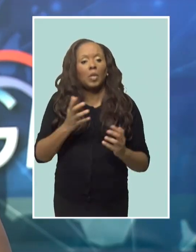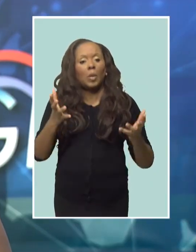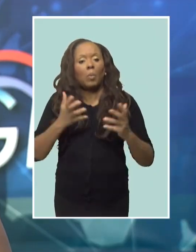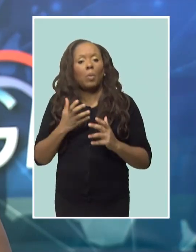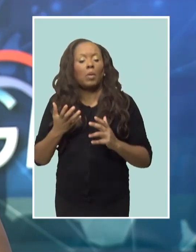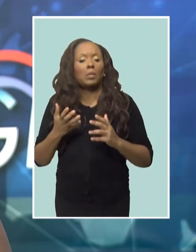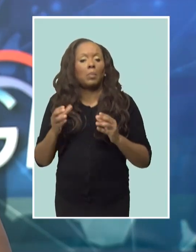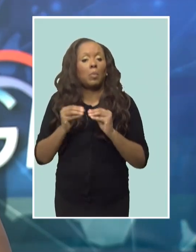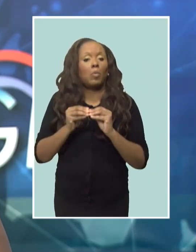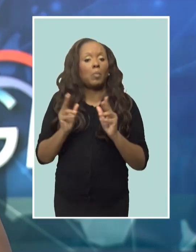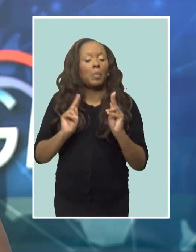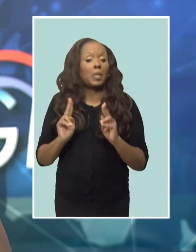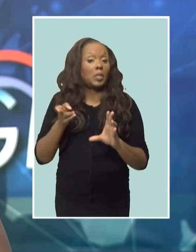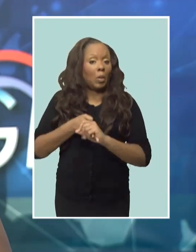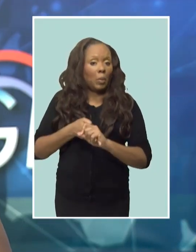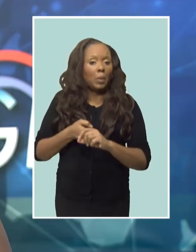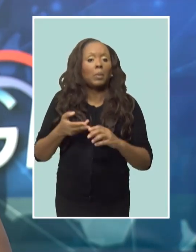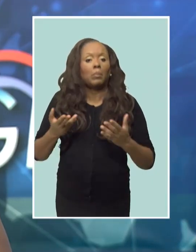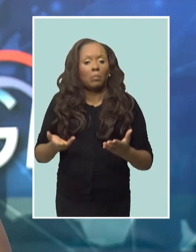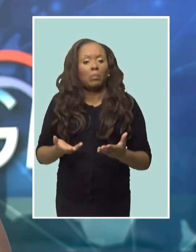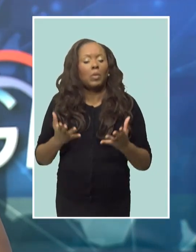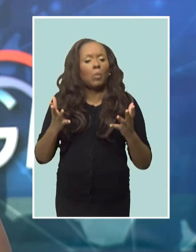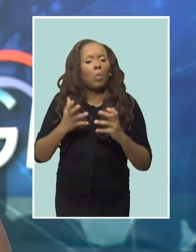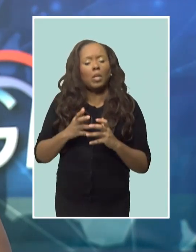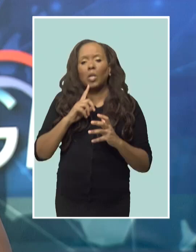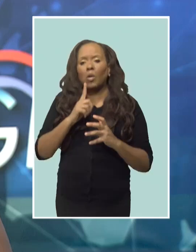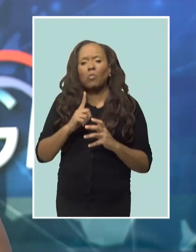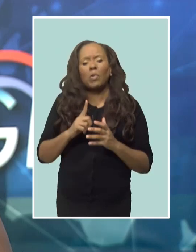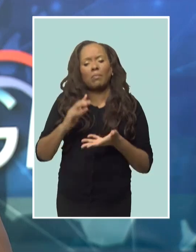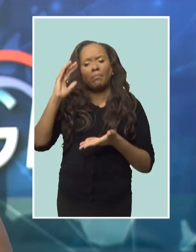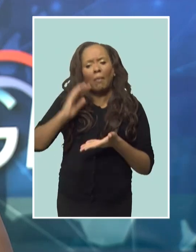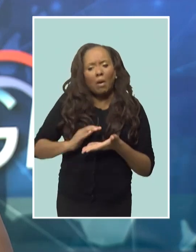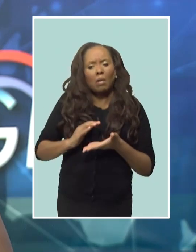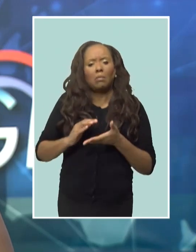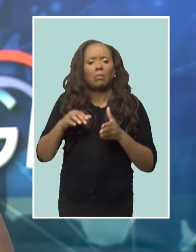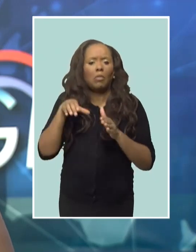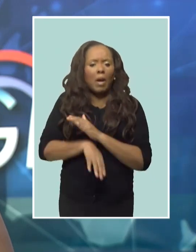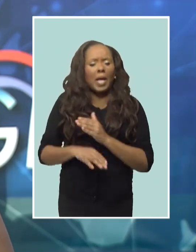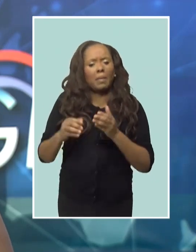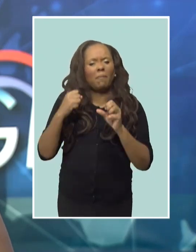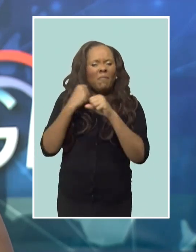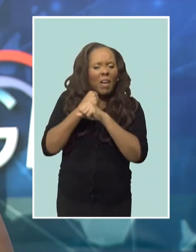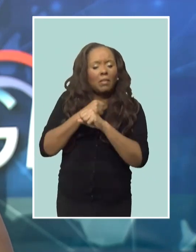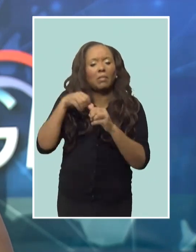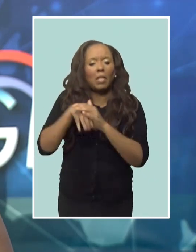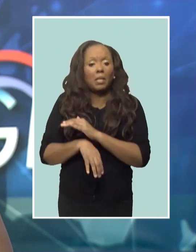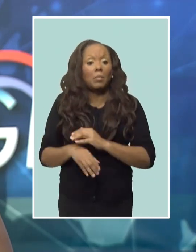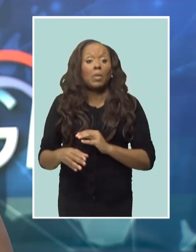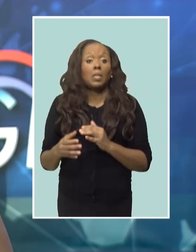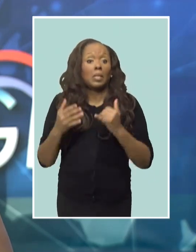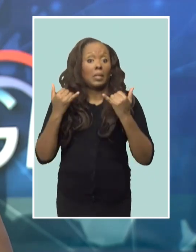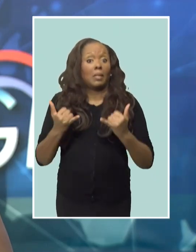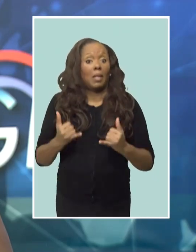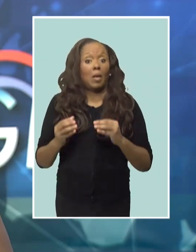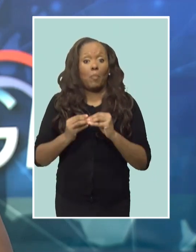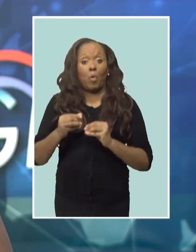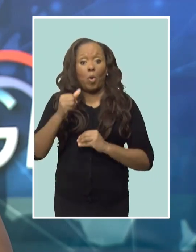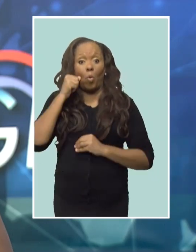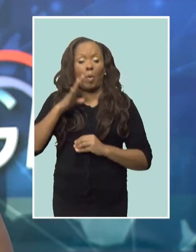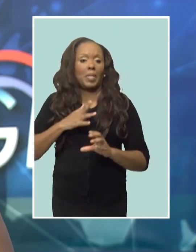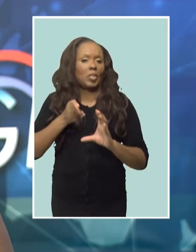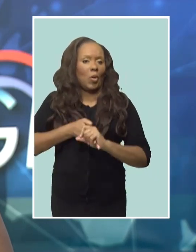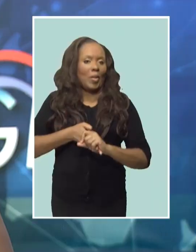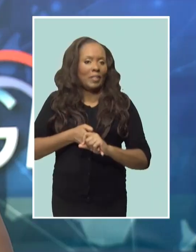Service seeks to increase its numbers to be better positioned to carry out its crime-fighting mandate, we're hearing that more women than men are applying for the